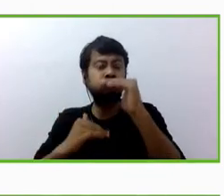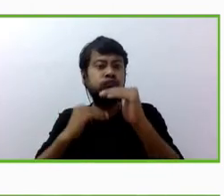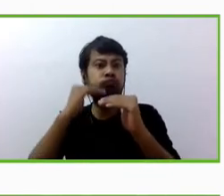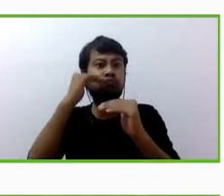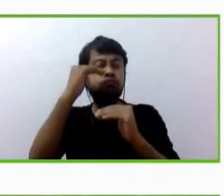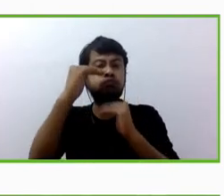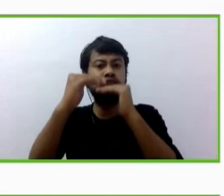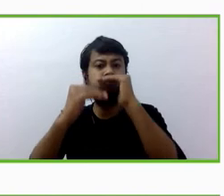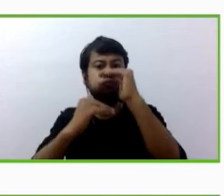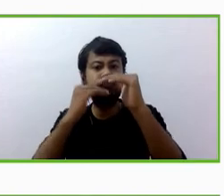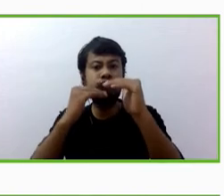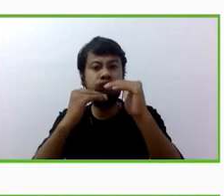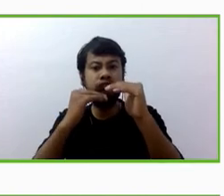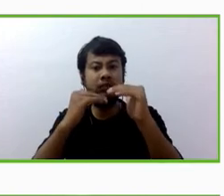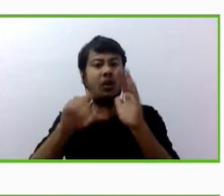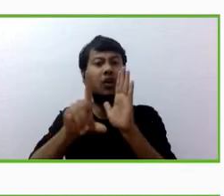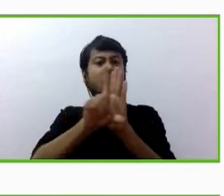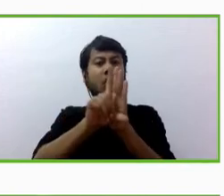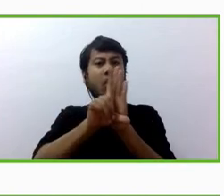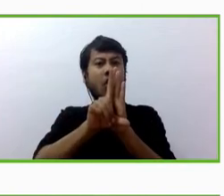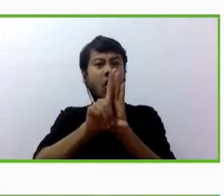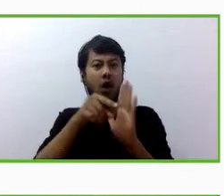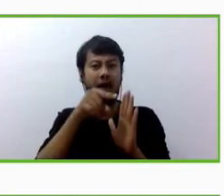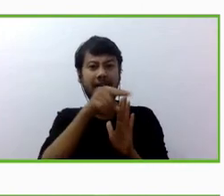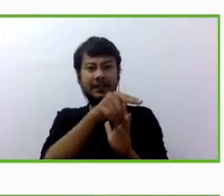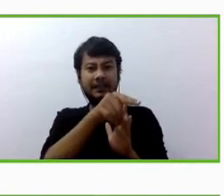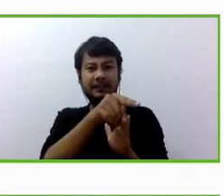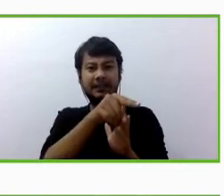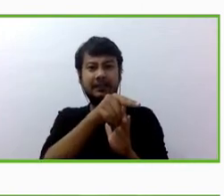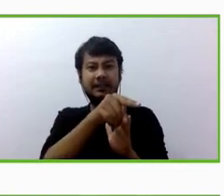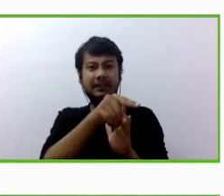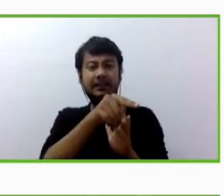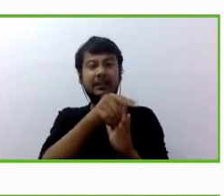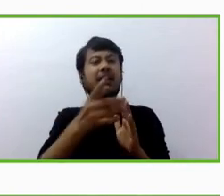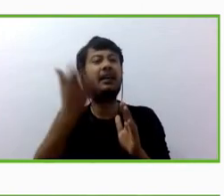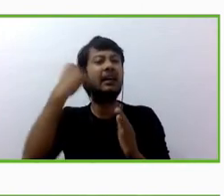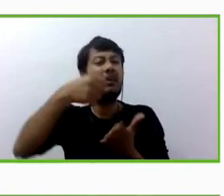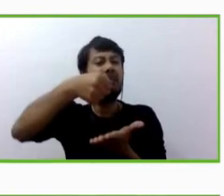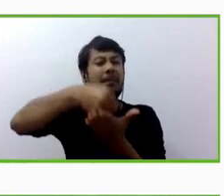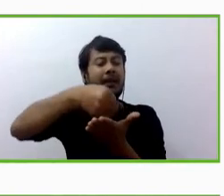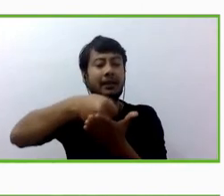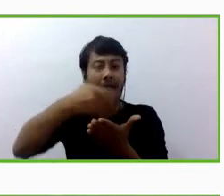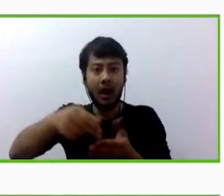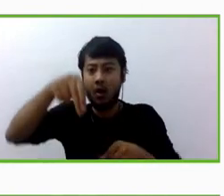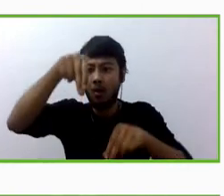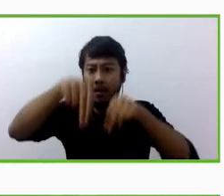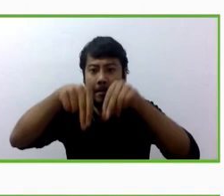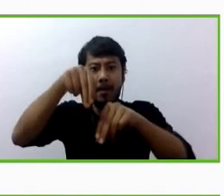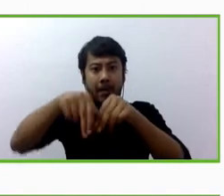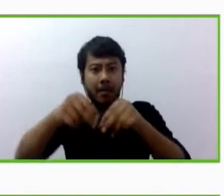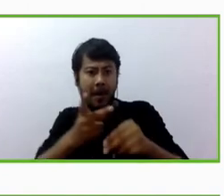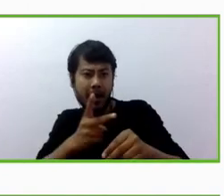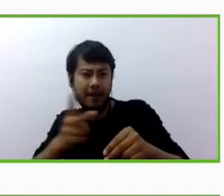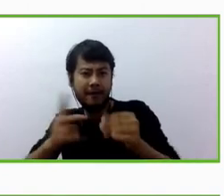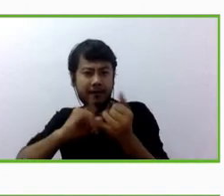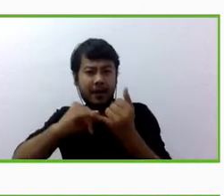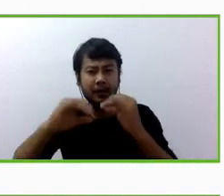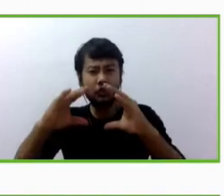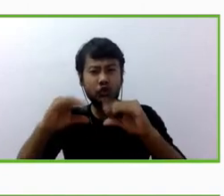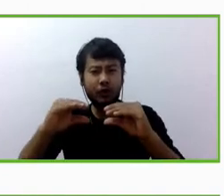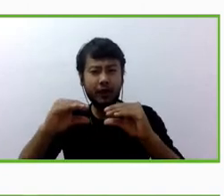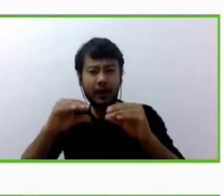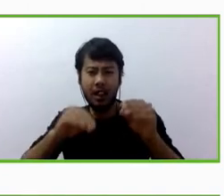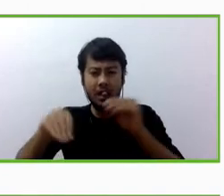law has been supplanted now by multiple cores instead of increased clock speed, but capacity has gone up in